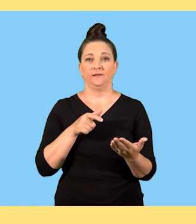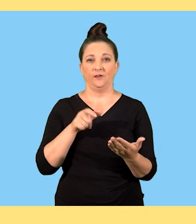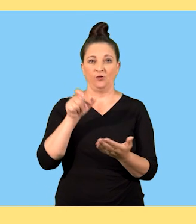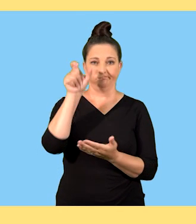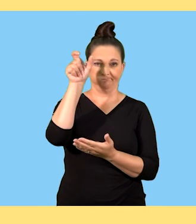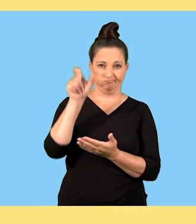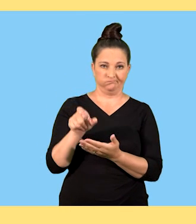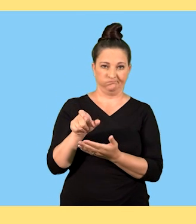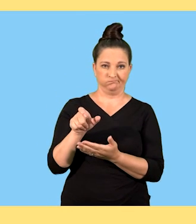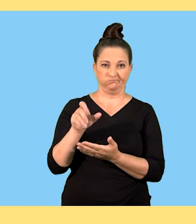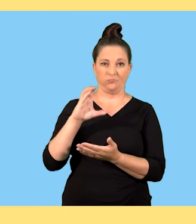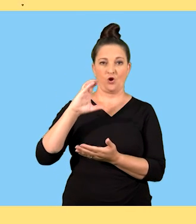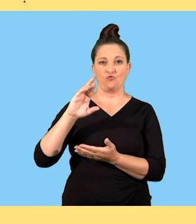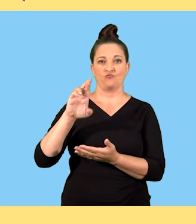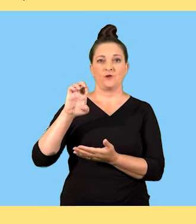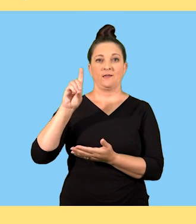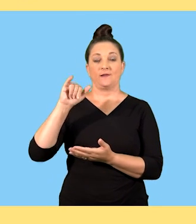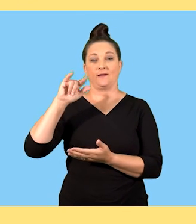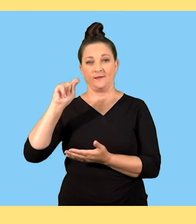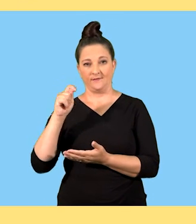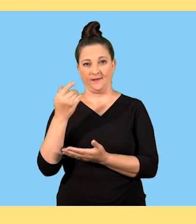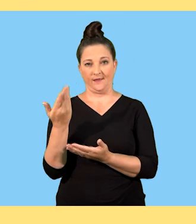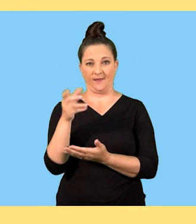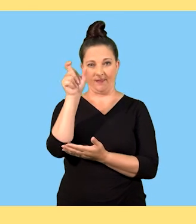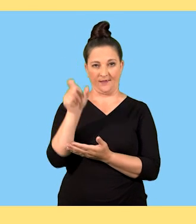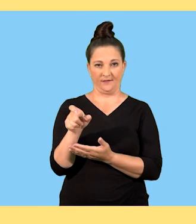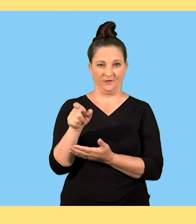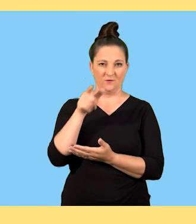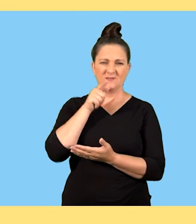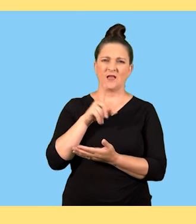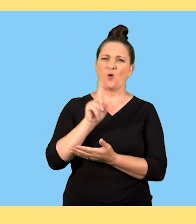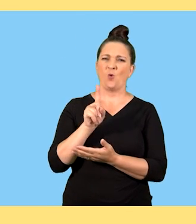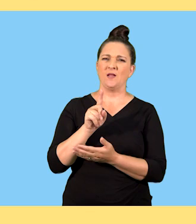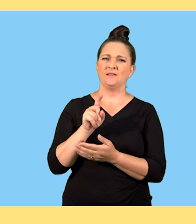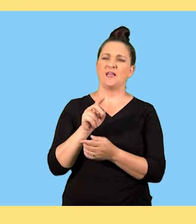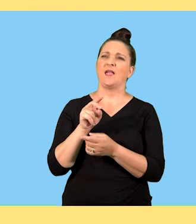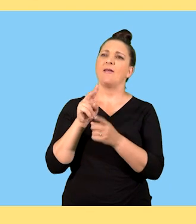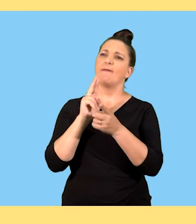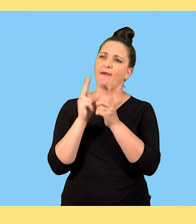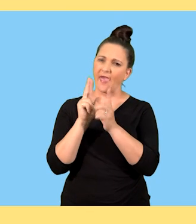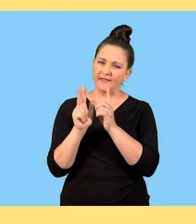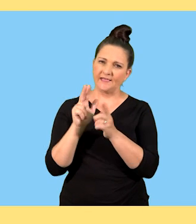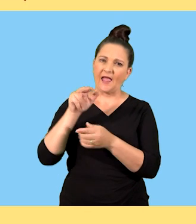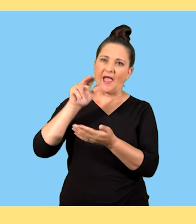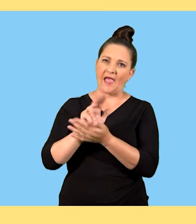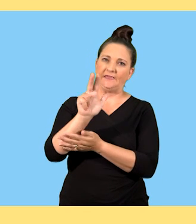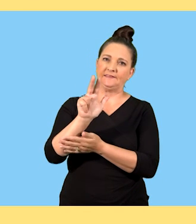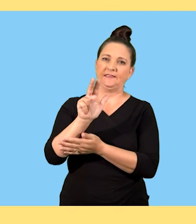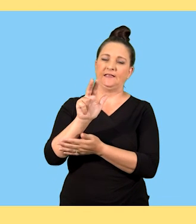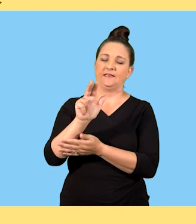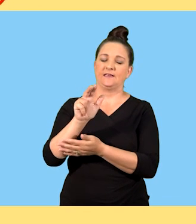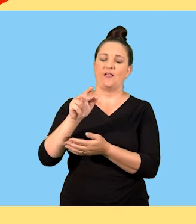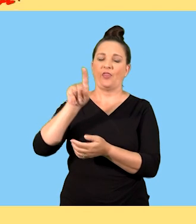income 18,000. That means there is an amount that we have not yet